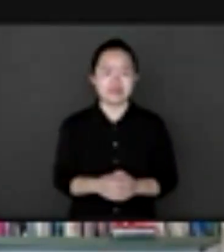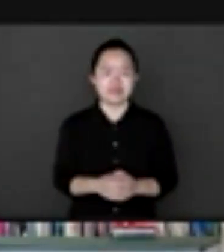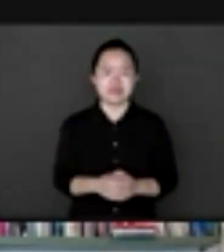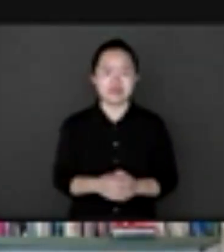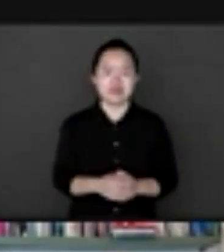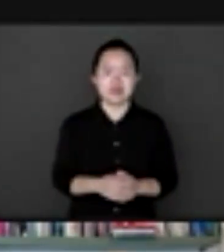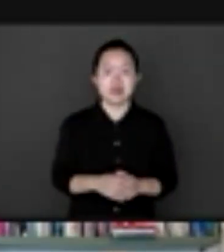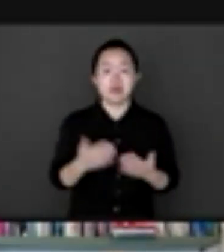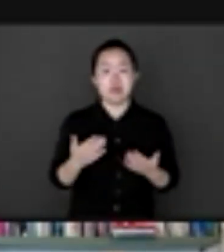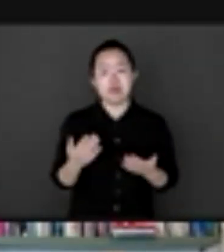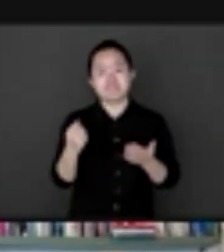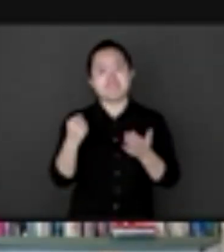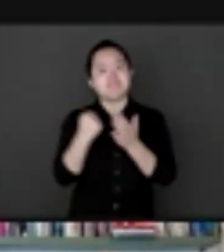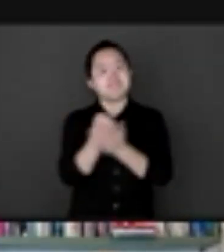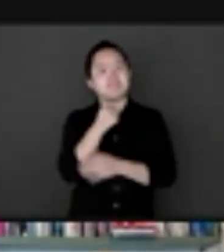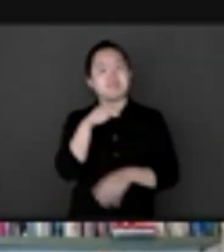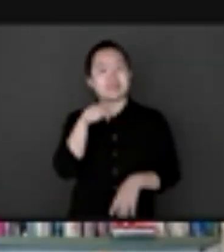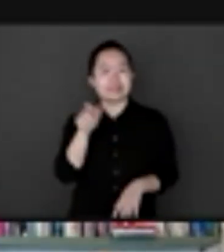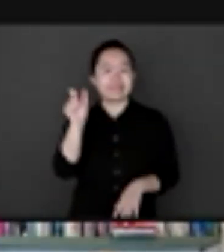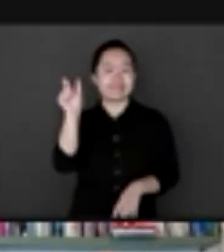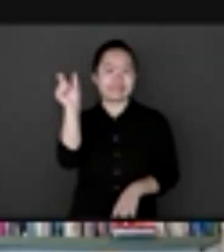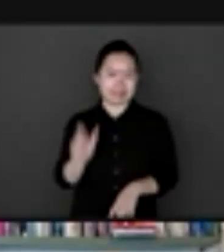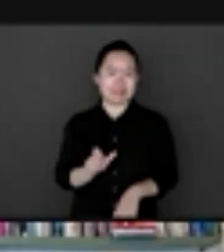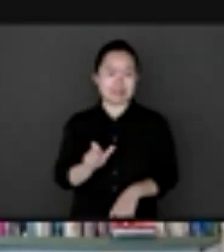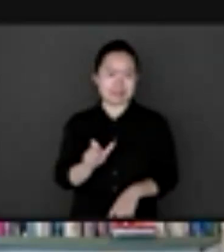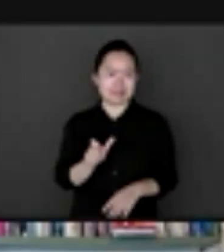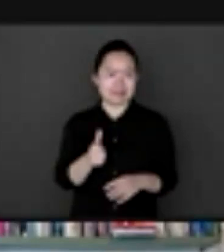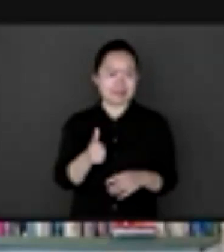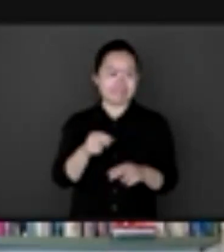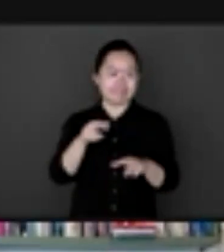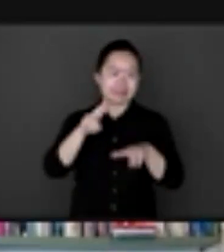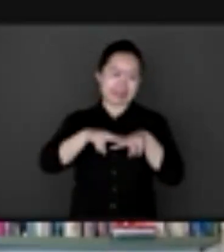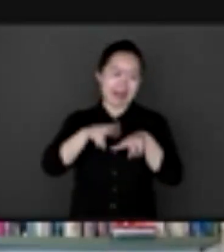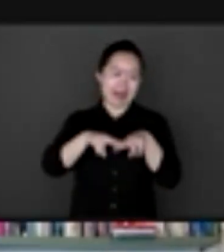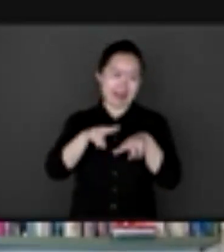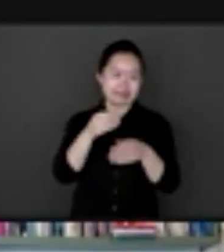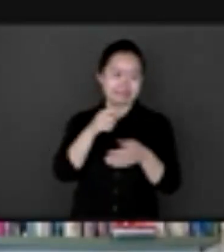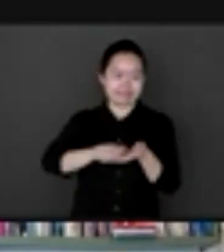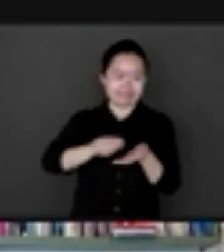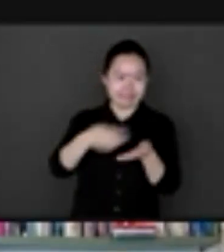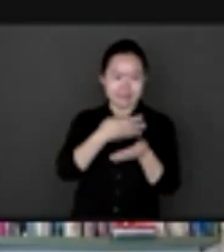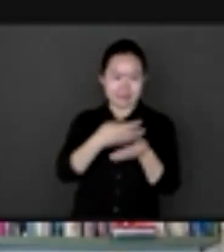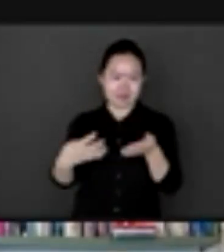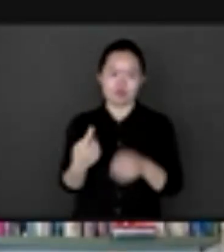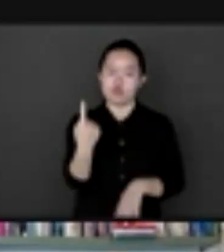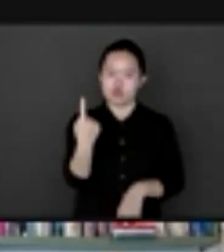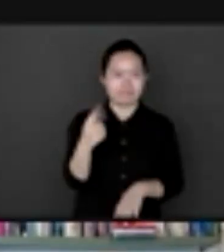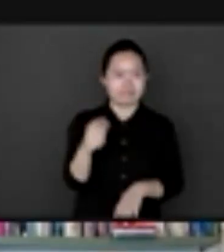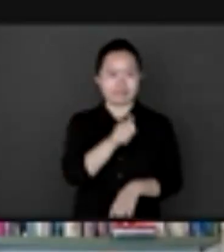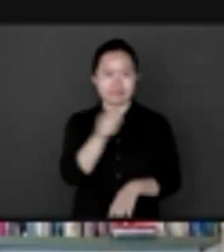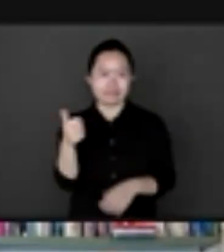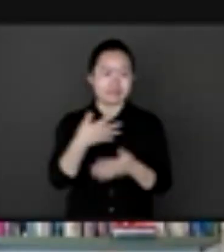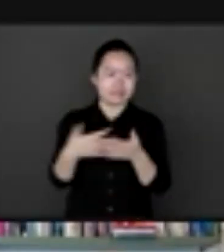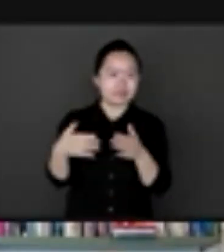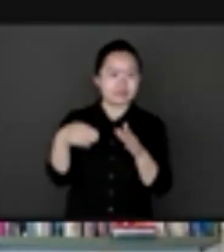slide. A design system is a comprehensive set of guides, components, tools, and processes